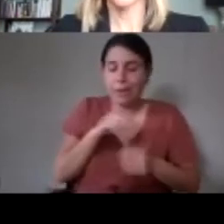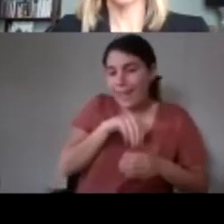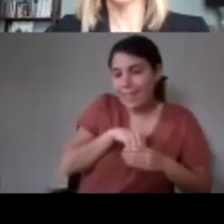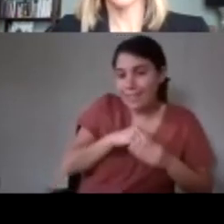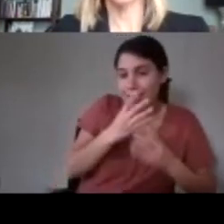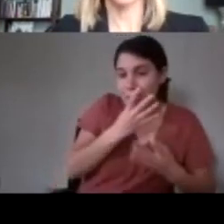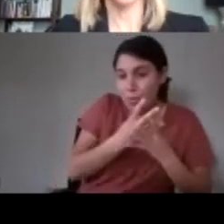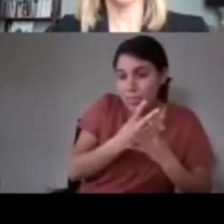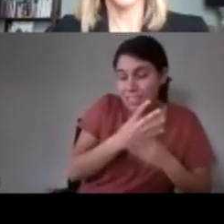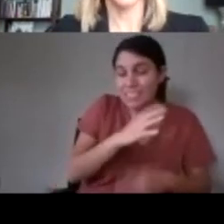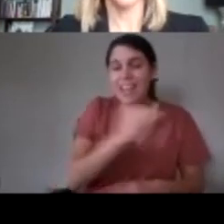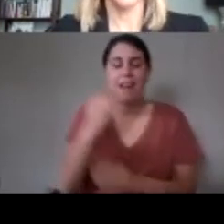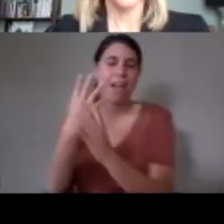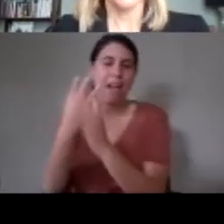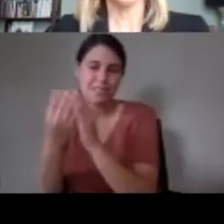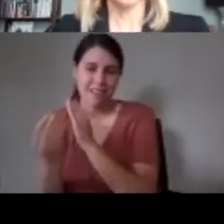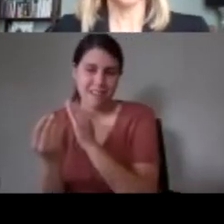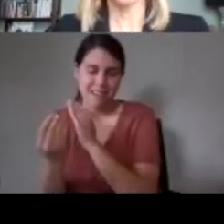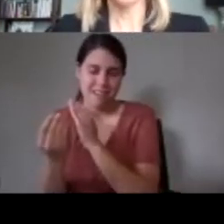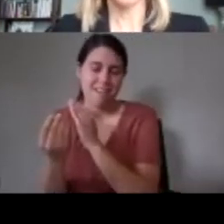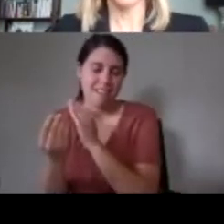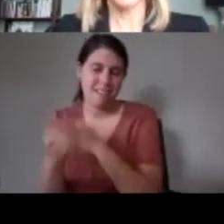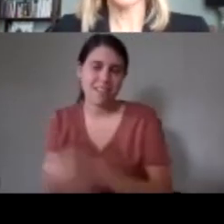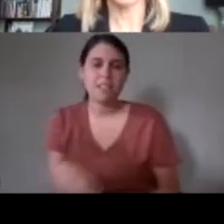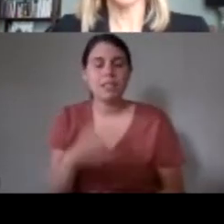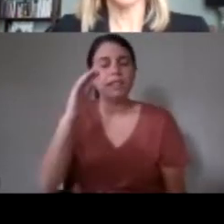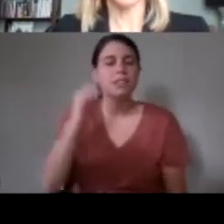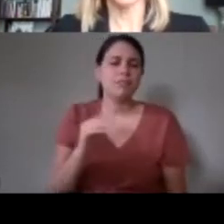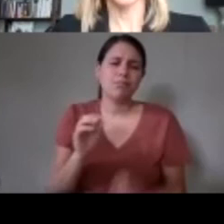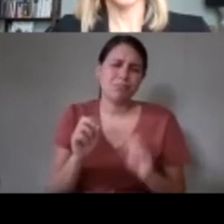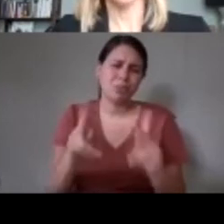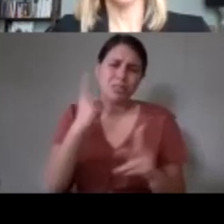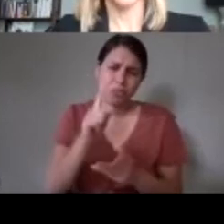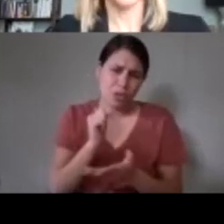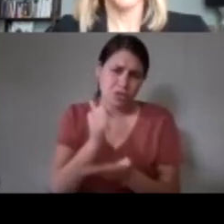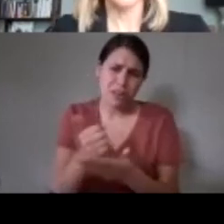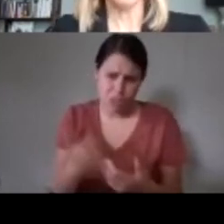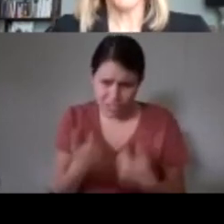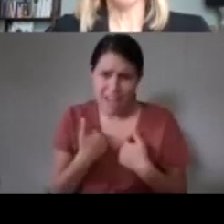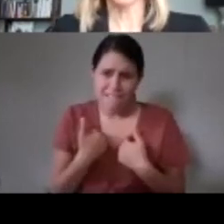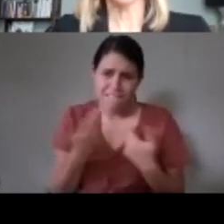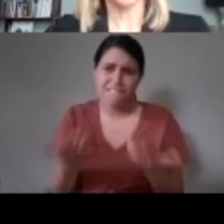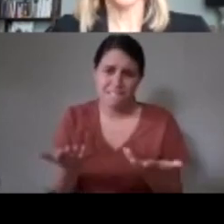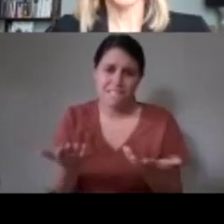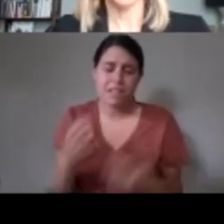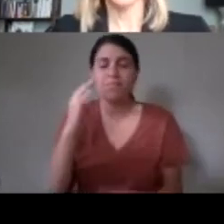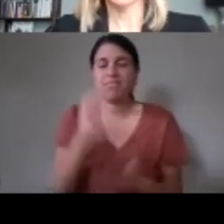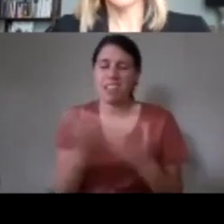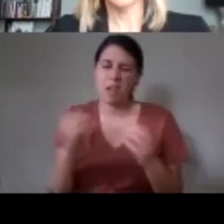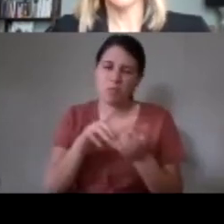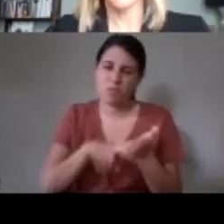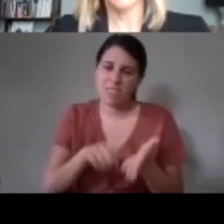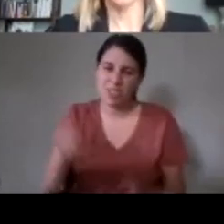and jails, and the outside. And there are definitely opportunities to intervene, but much more research